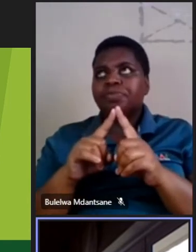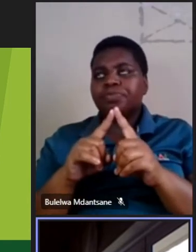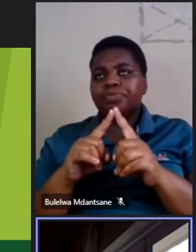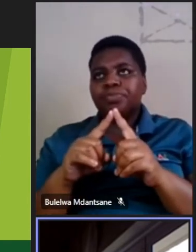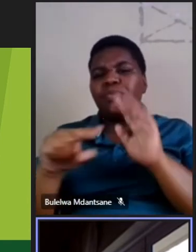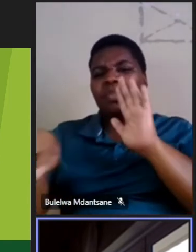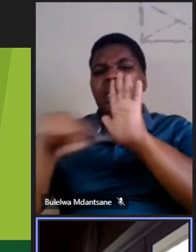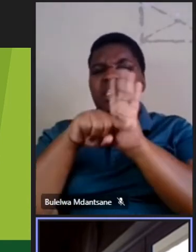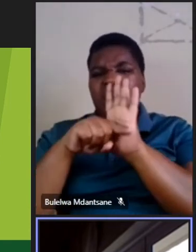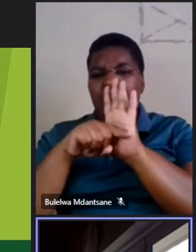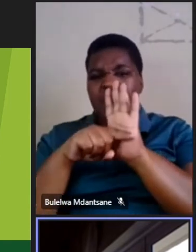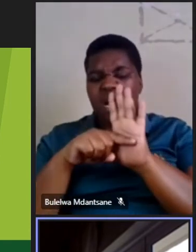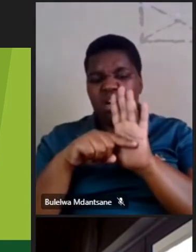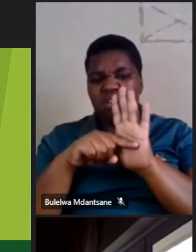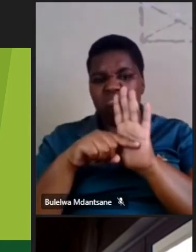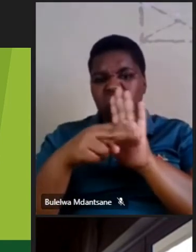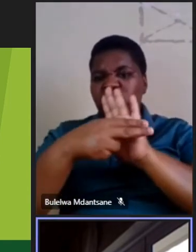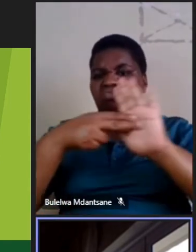This topic